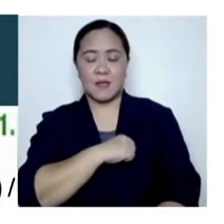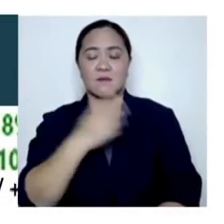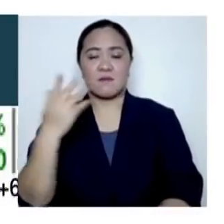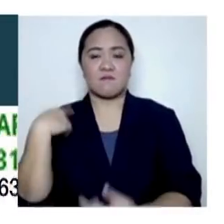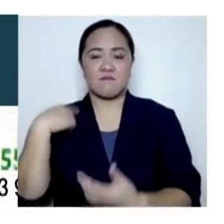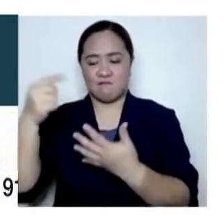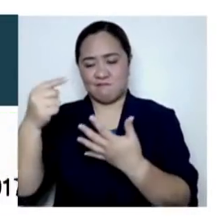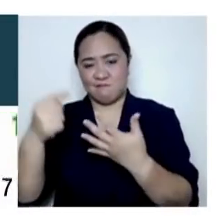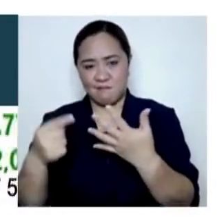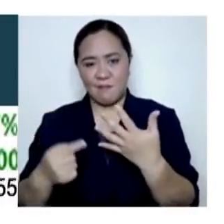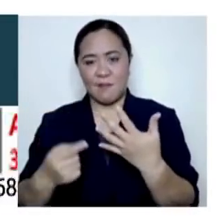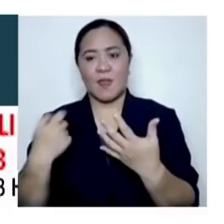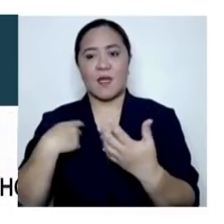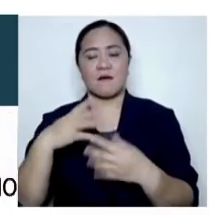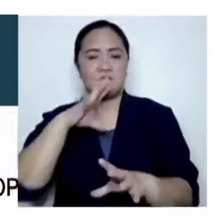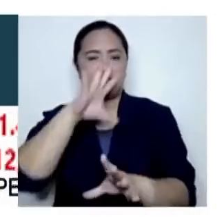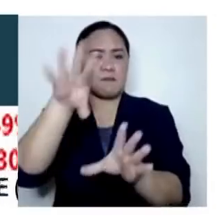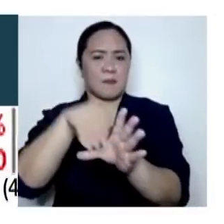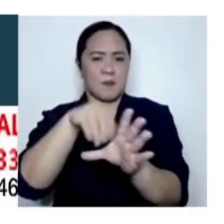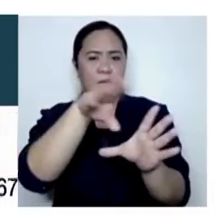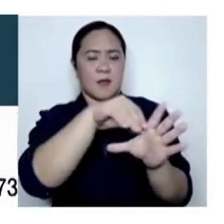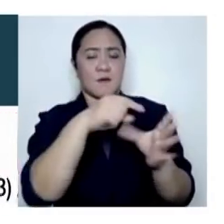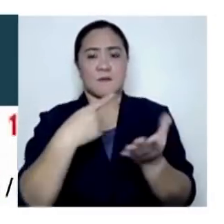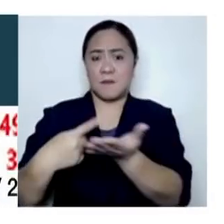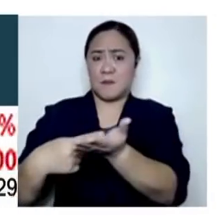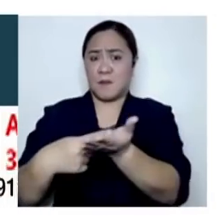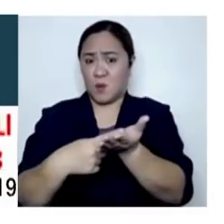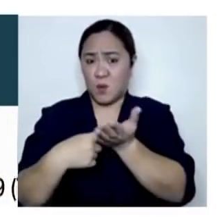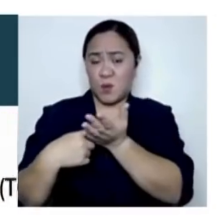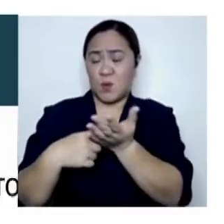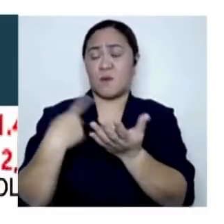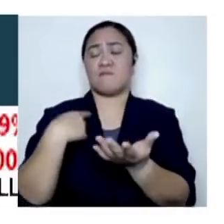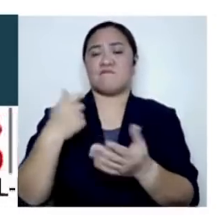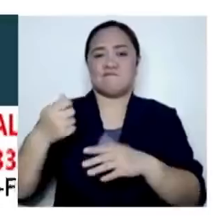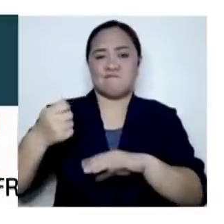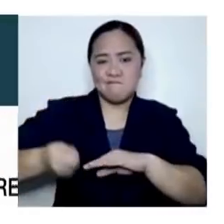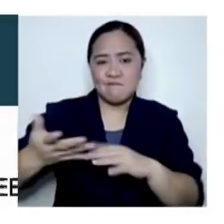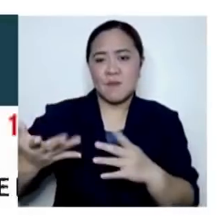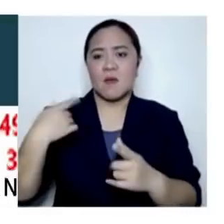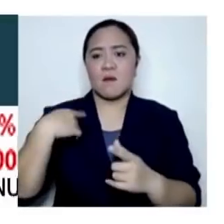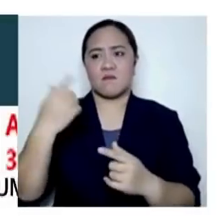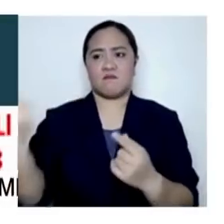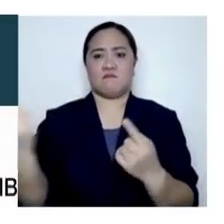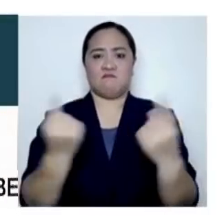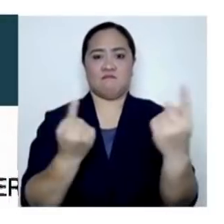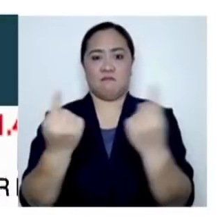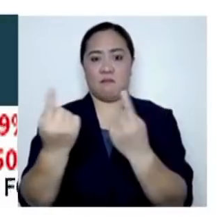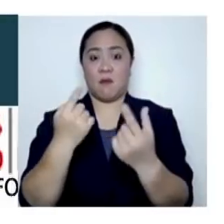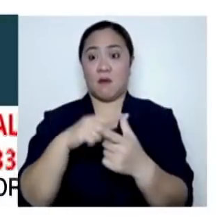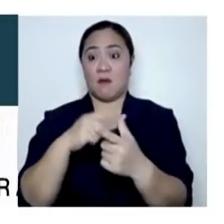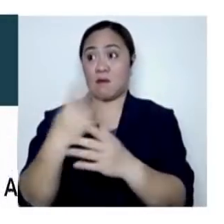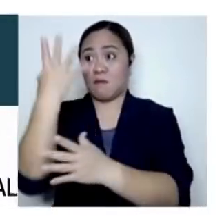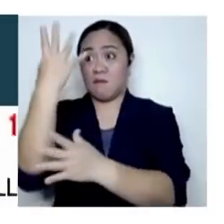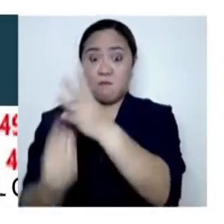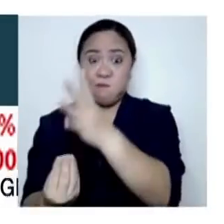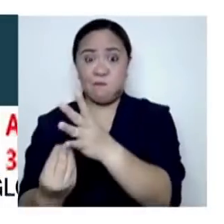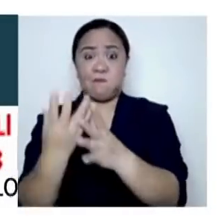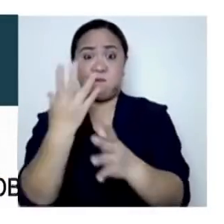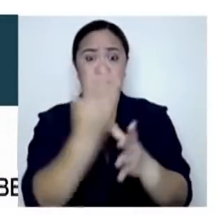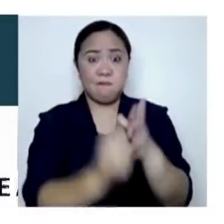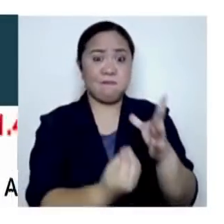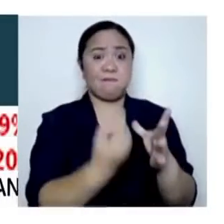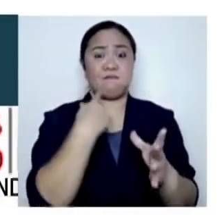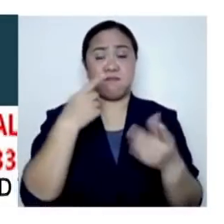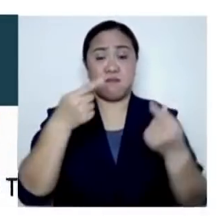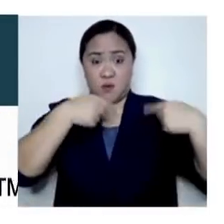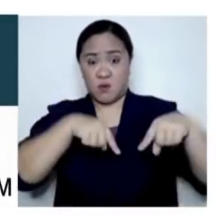and we all joined together because you cannot do that. You're there and then all of a sudden you're going to be out and when you're about to